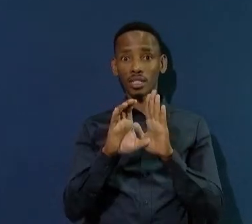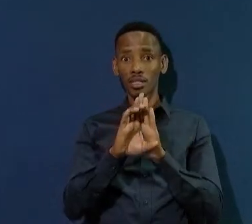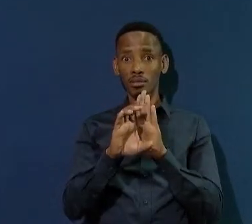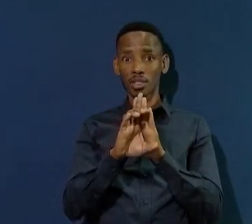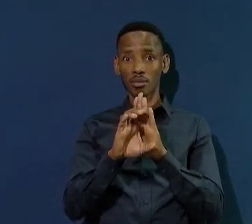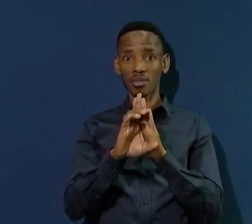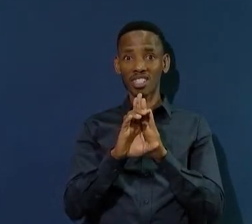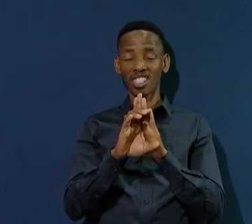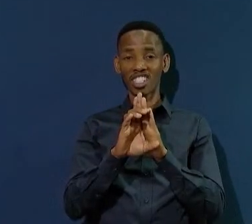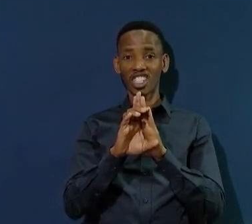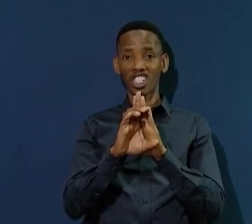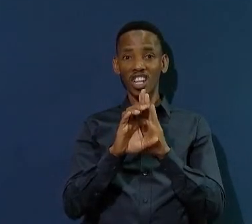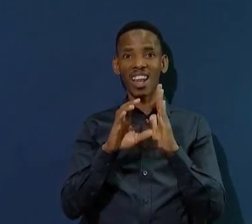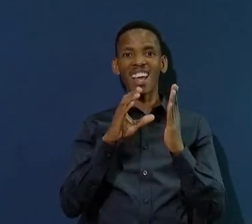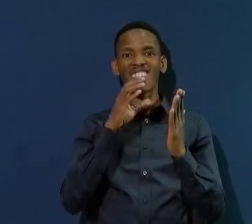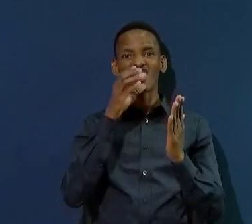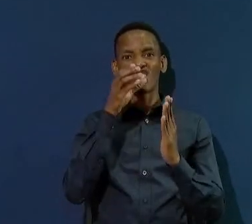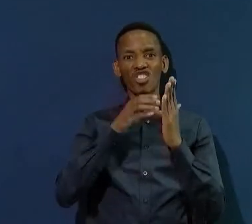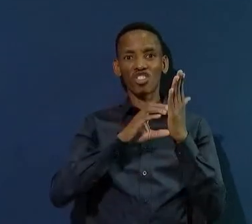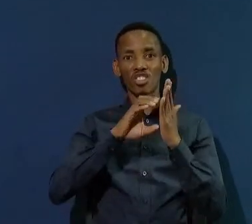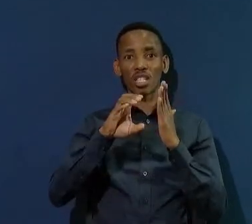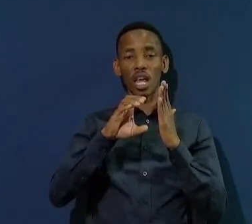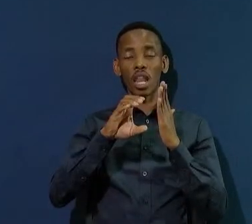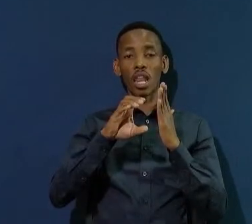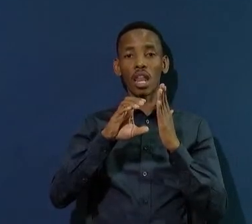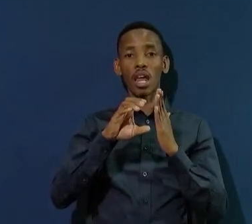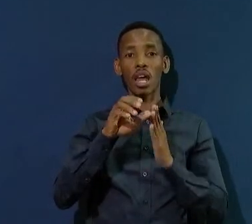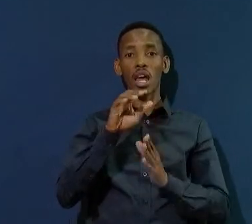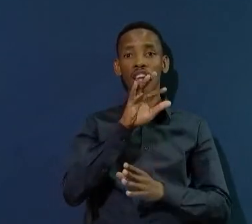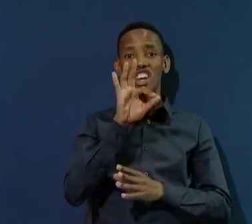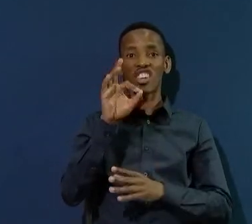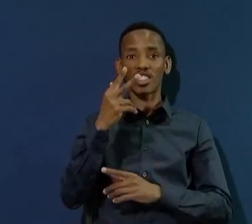Section 93,